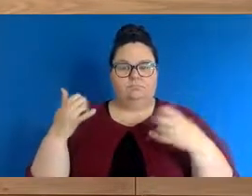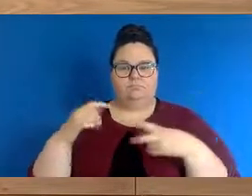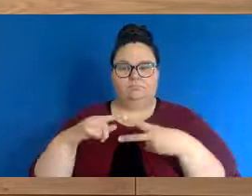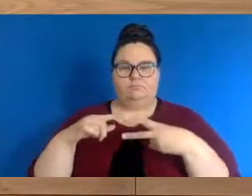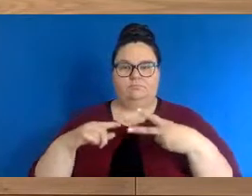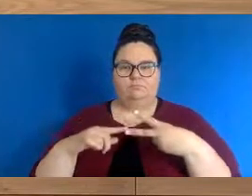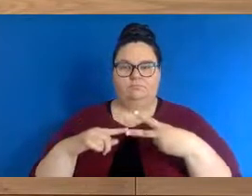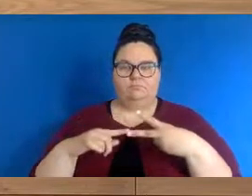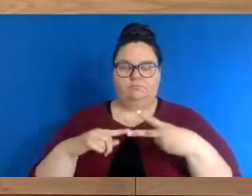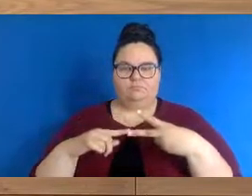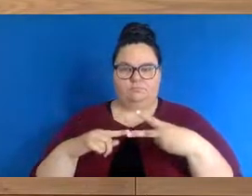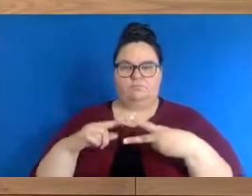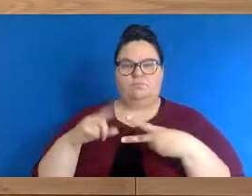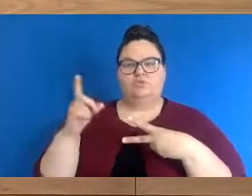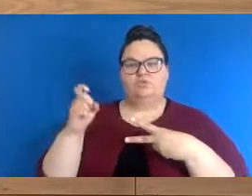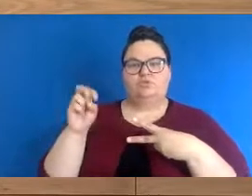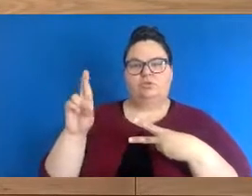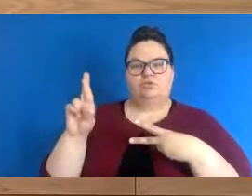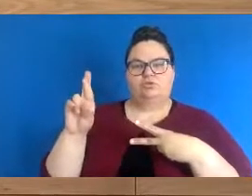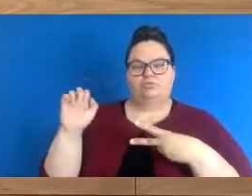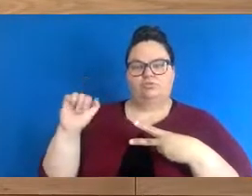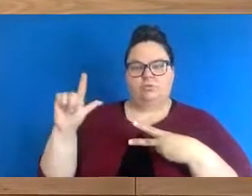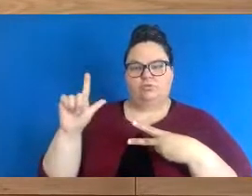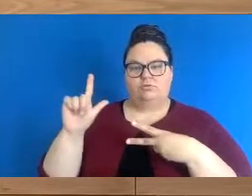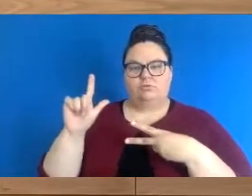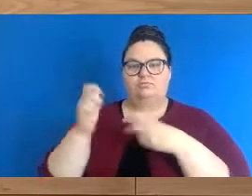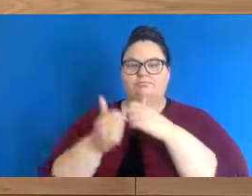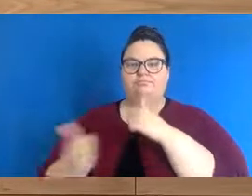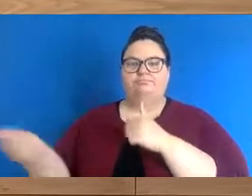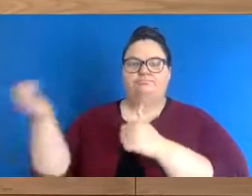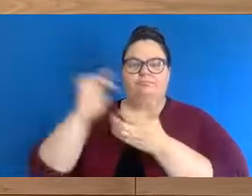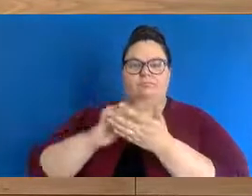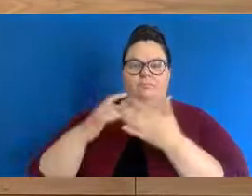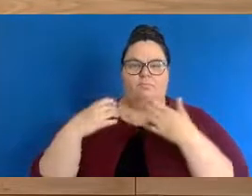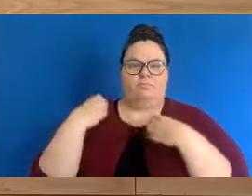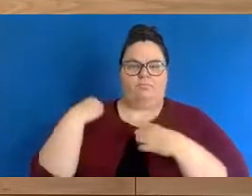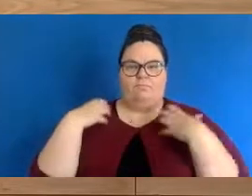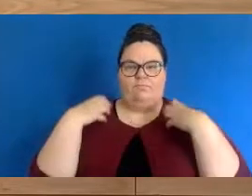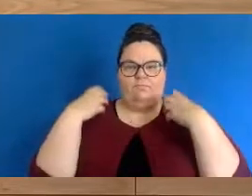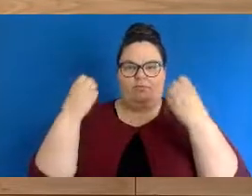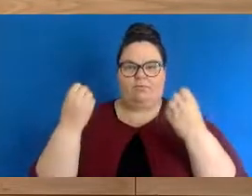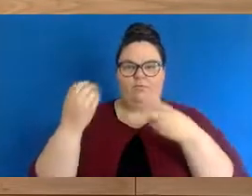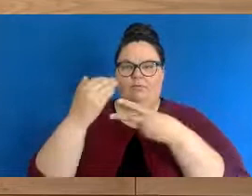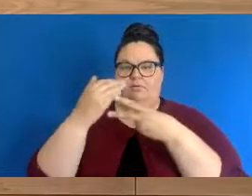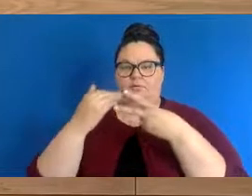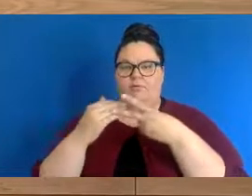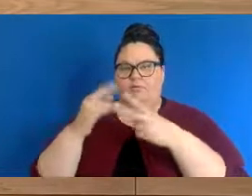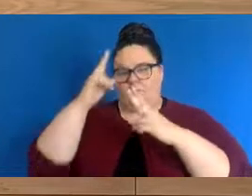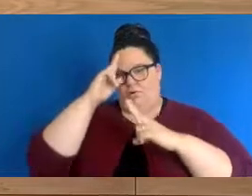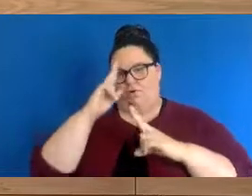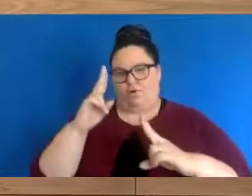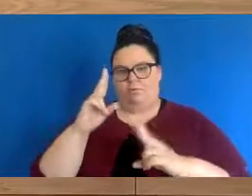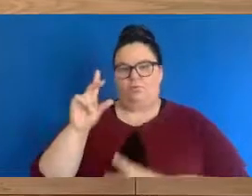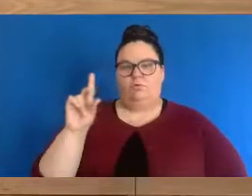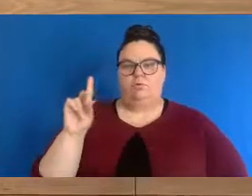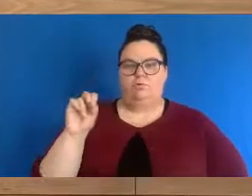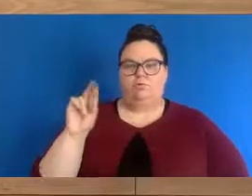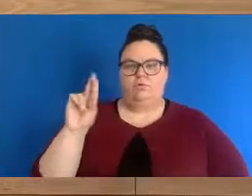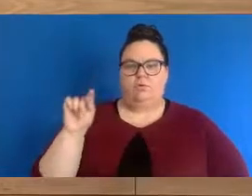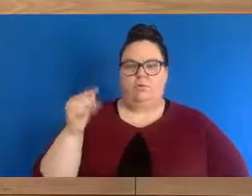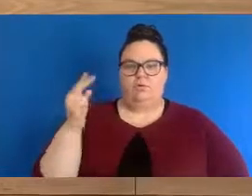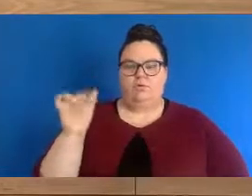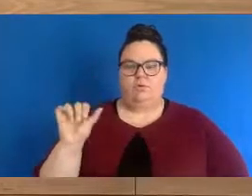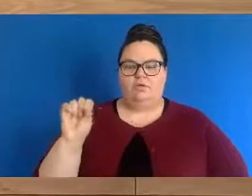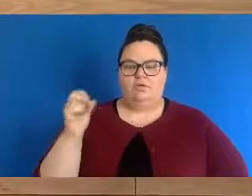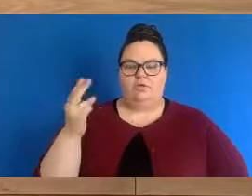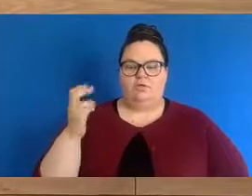sont la Russell, the province's Chief Medical Officer of Health, and the Honorable Dorothy Shepherd, Minister of